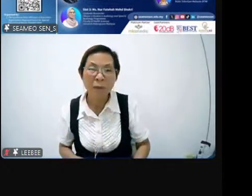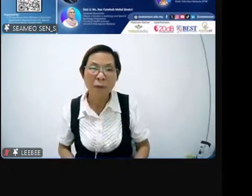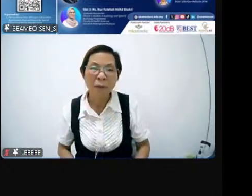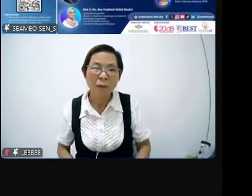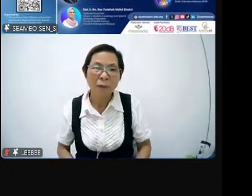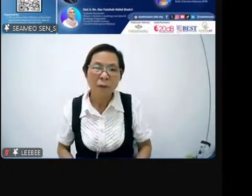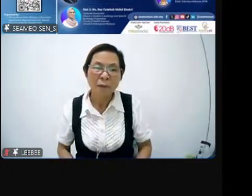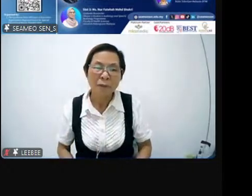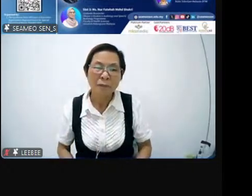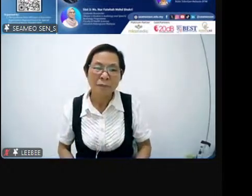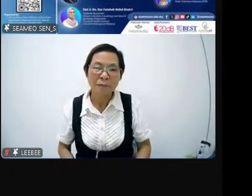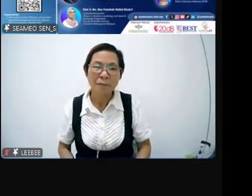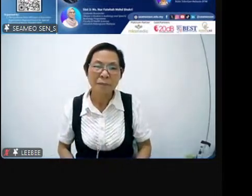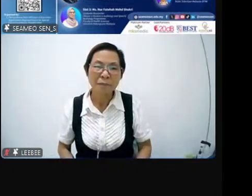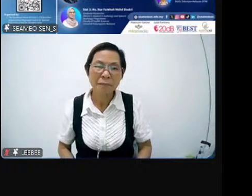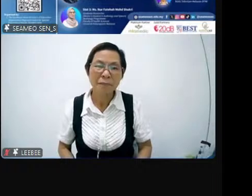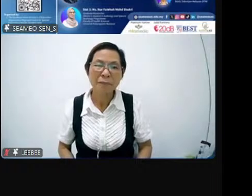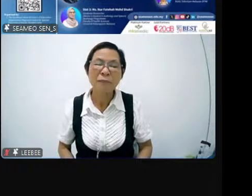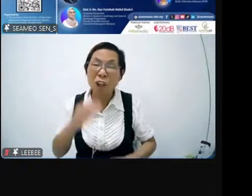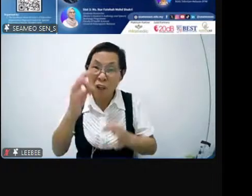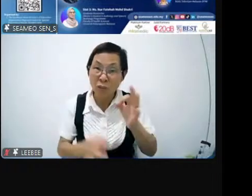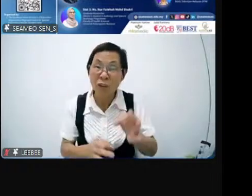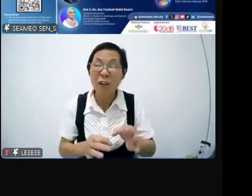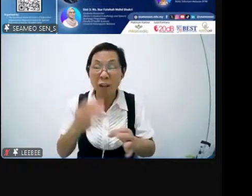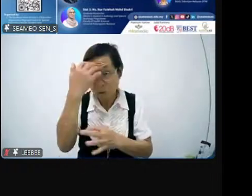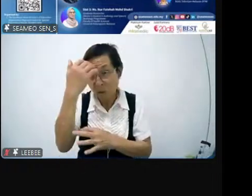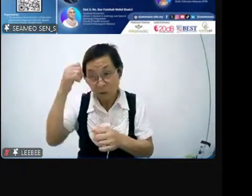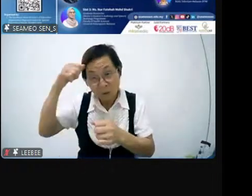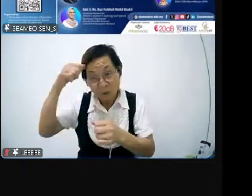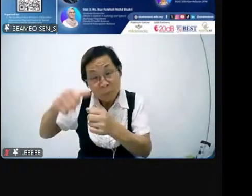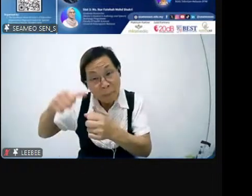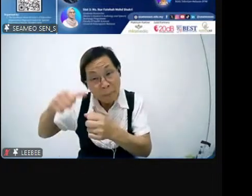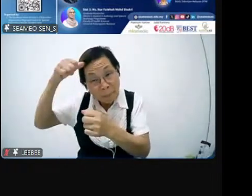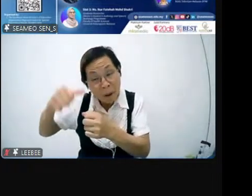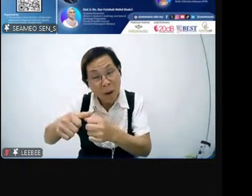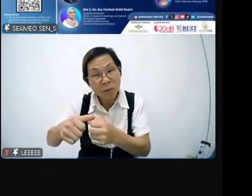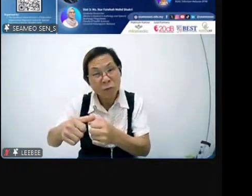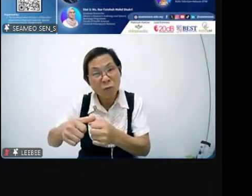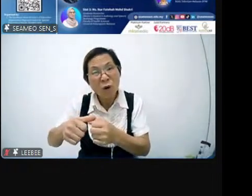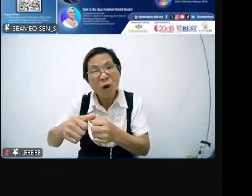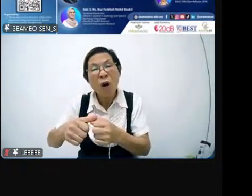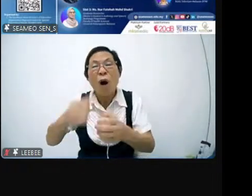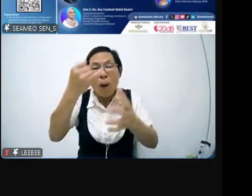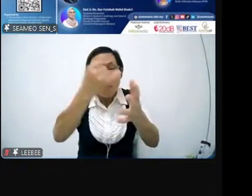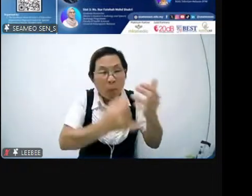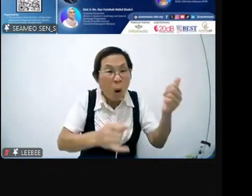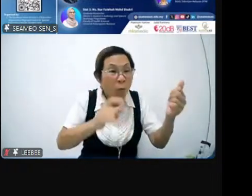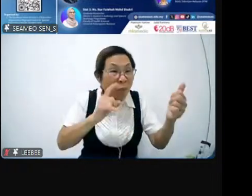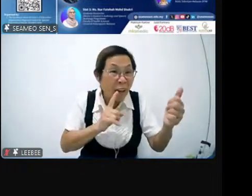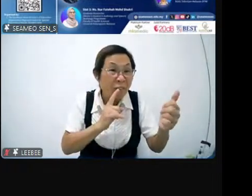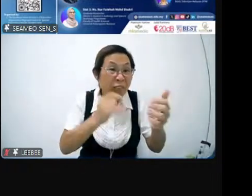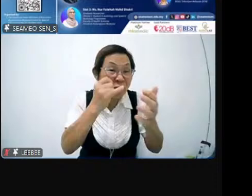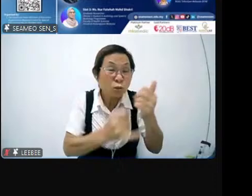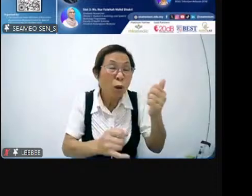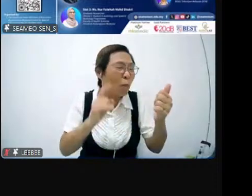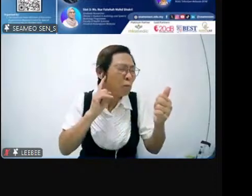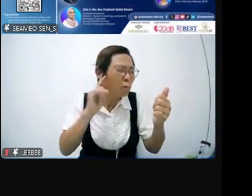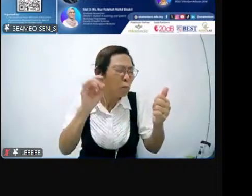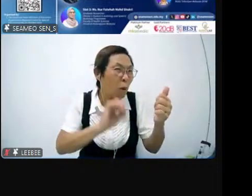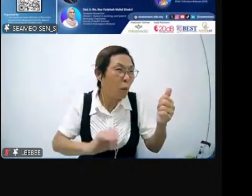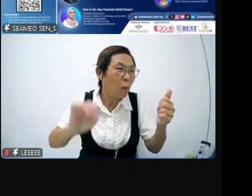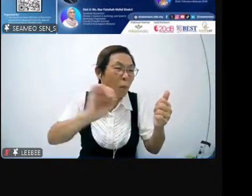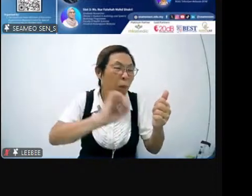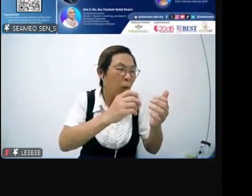hearing losses. So if you can recall, for congenital hearing loss, that means prelingual